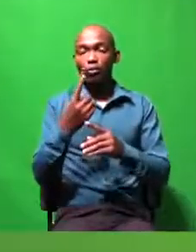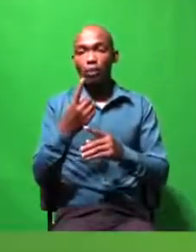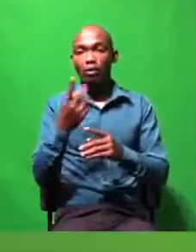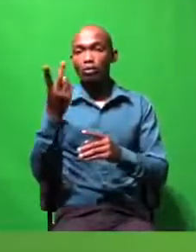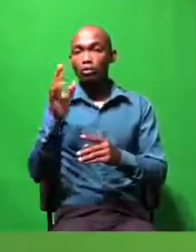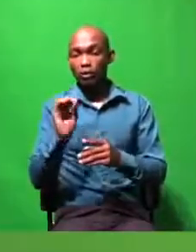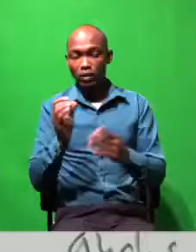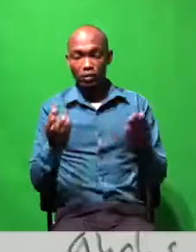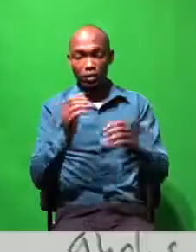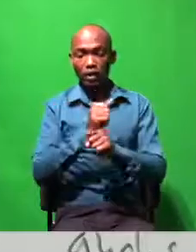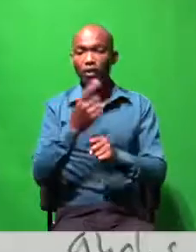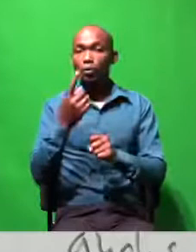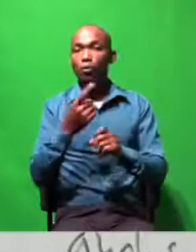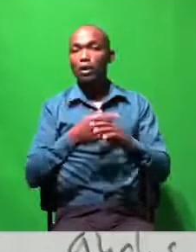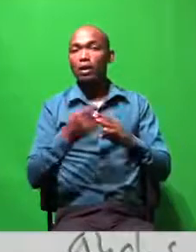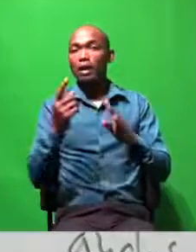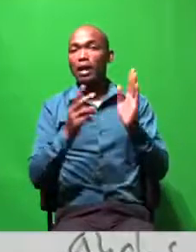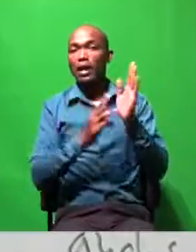one,